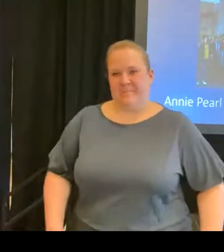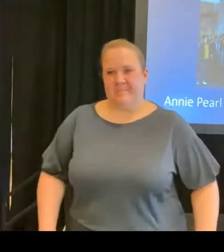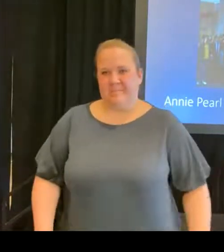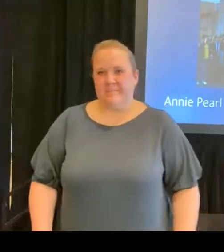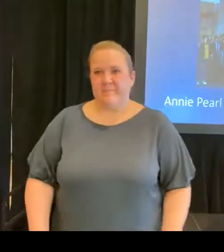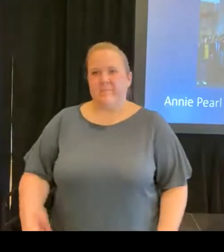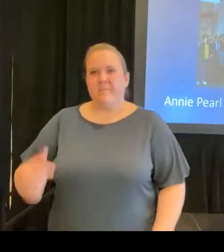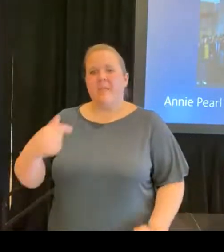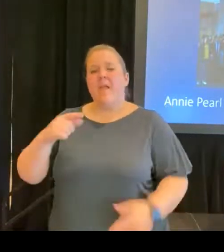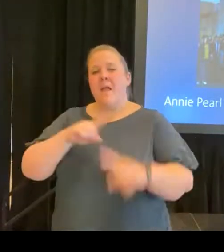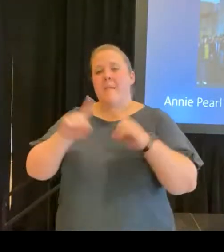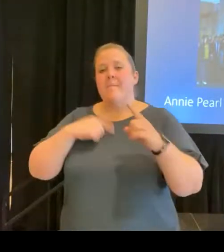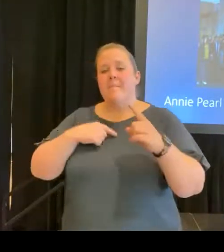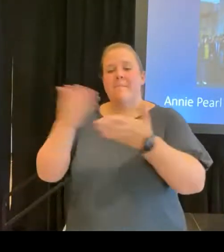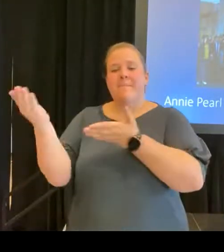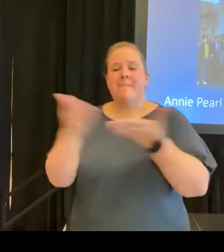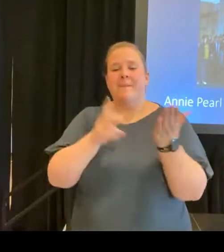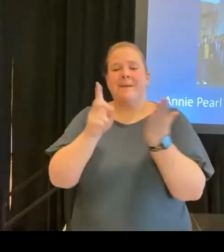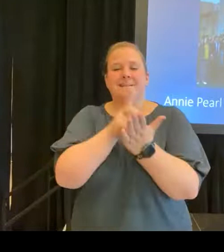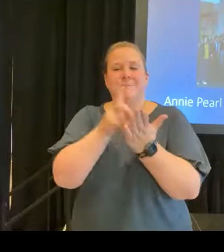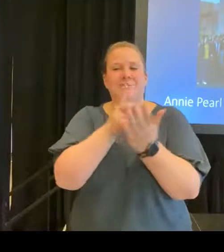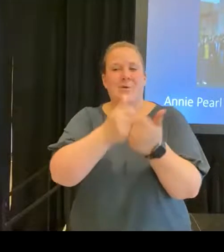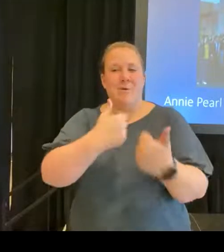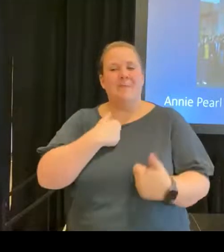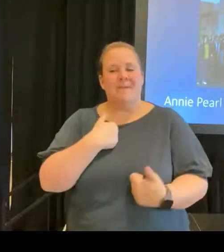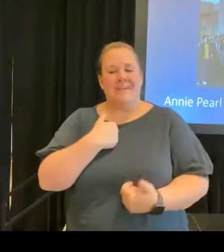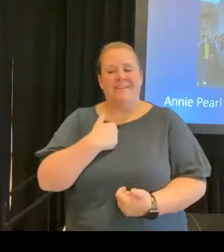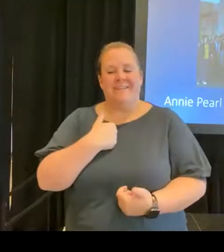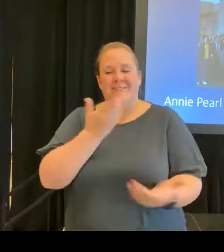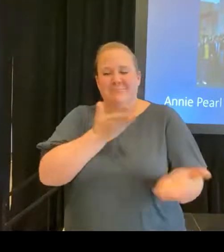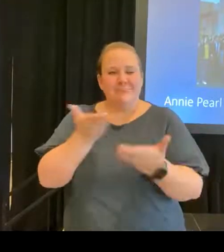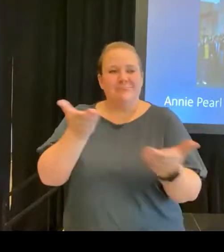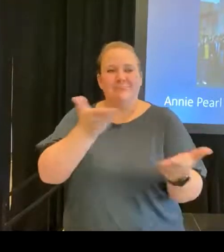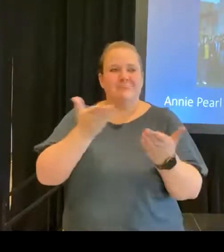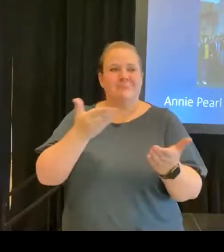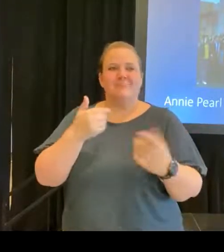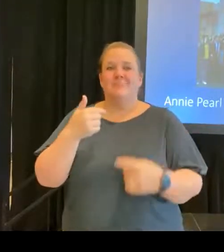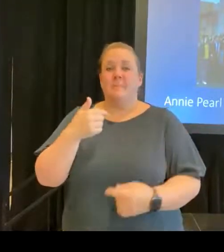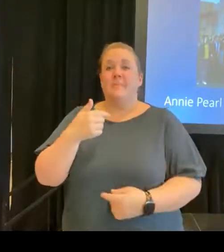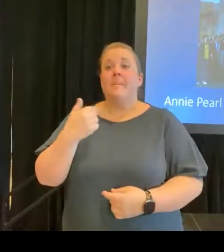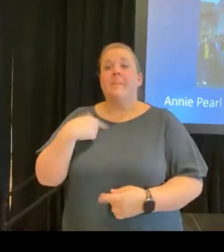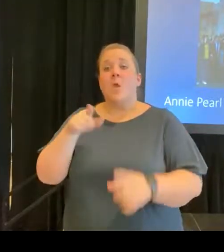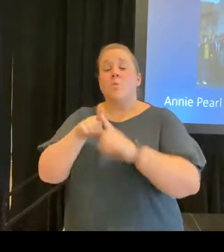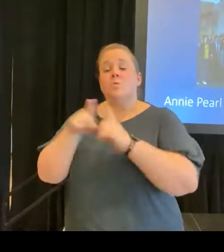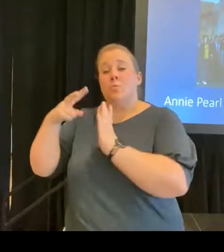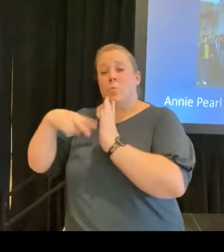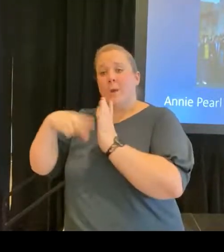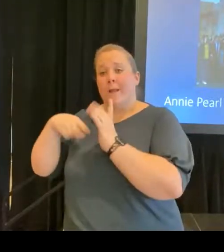But I carry a dictionary with me everywhere I go now. I was reading this book